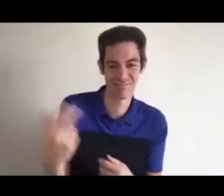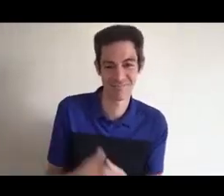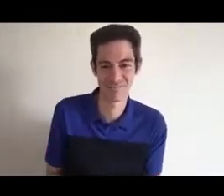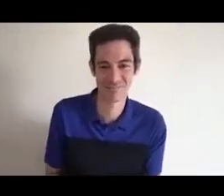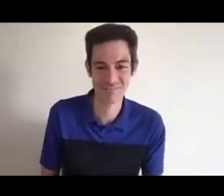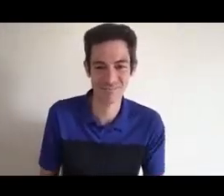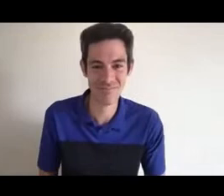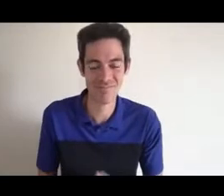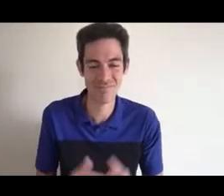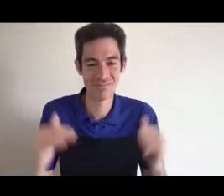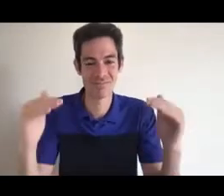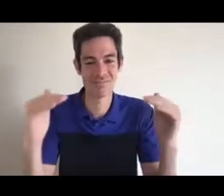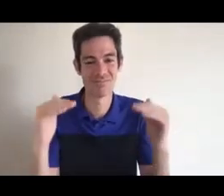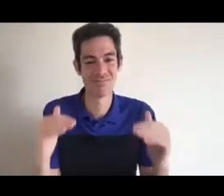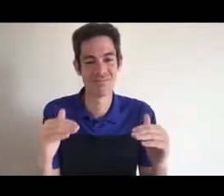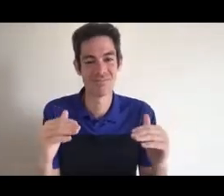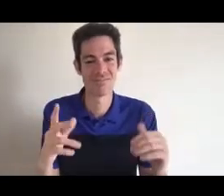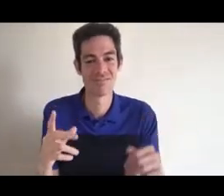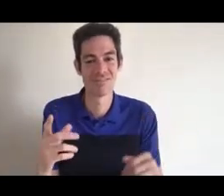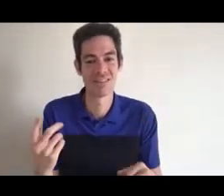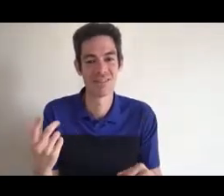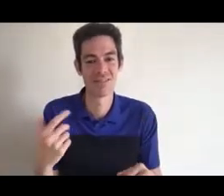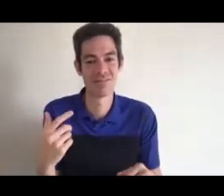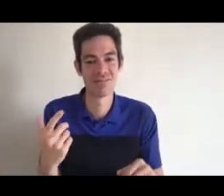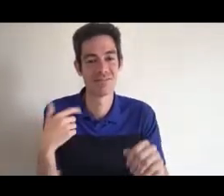and they're kind of watching.